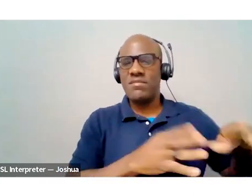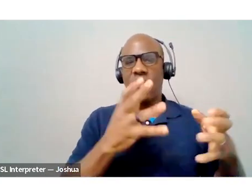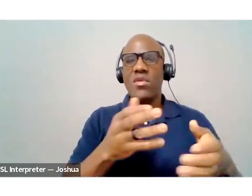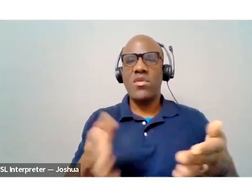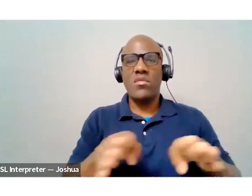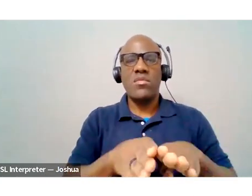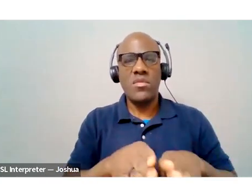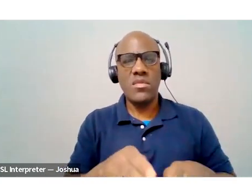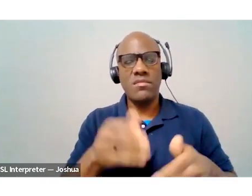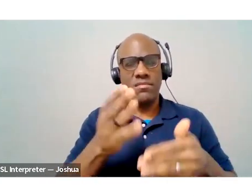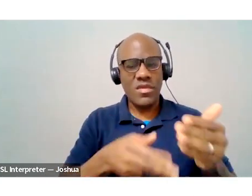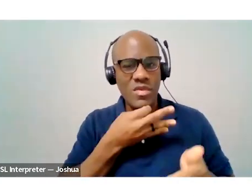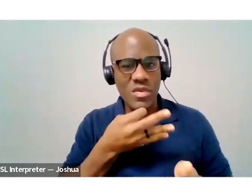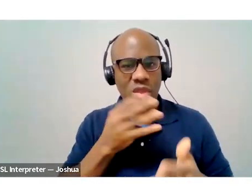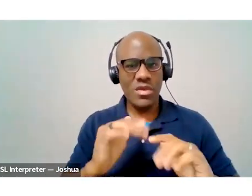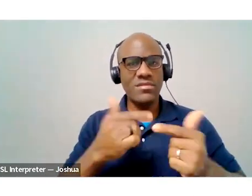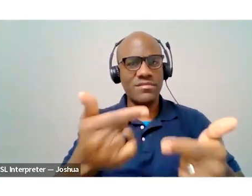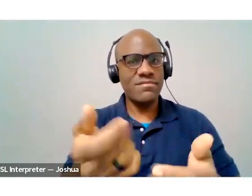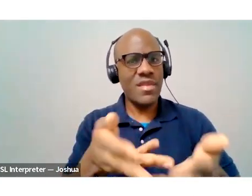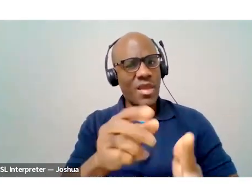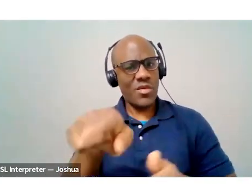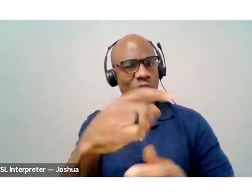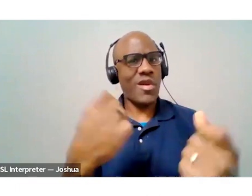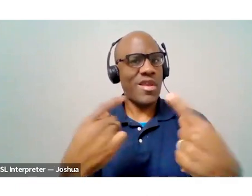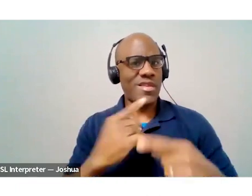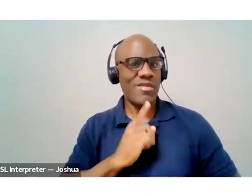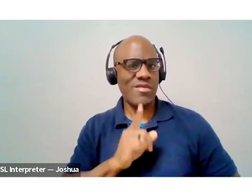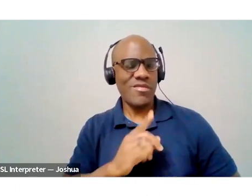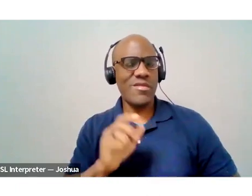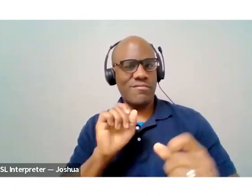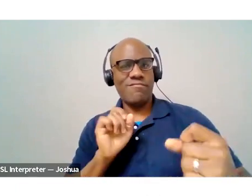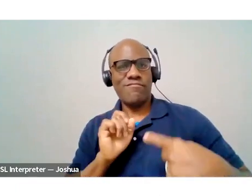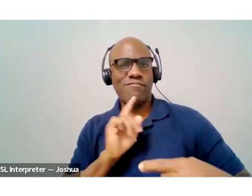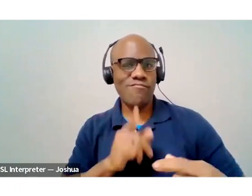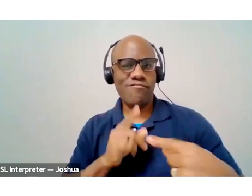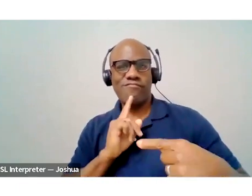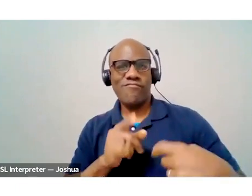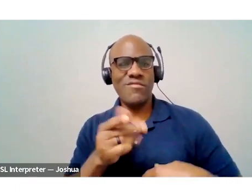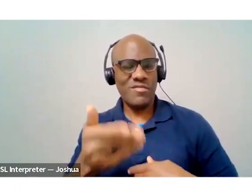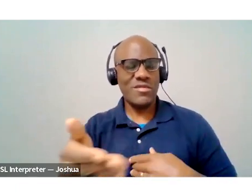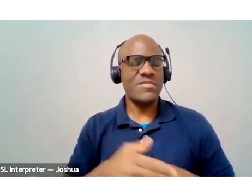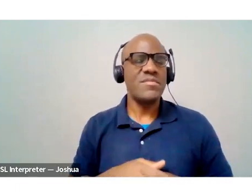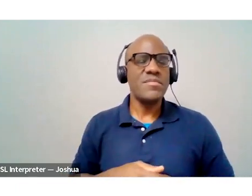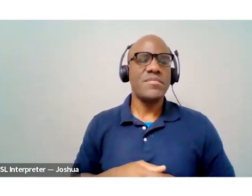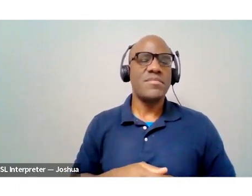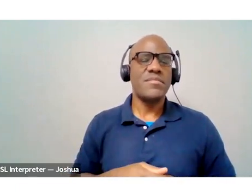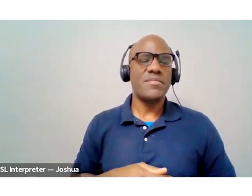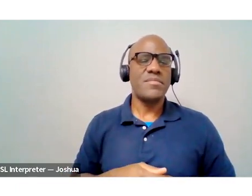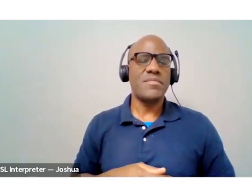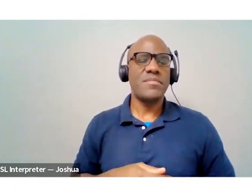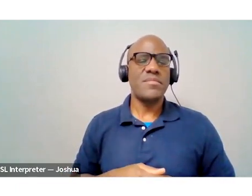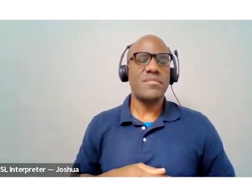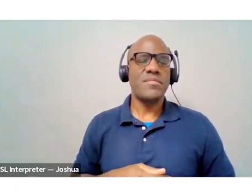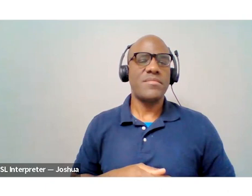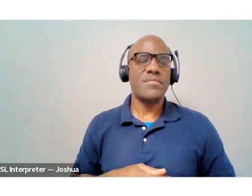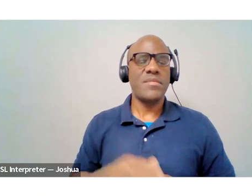So in response to the ways that I've noticed